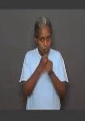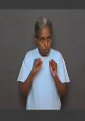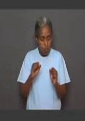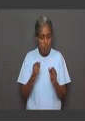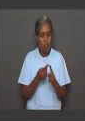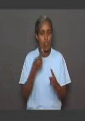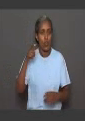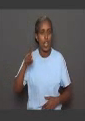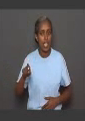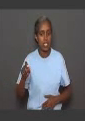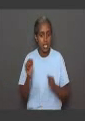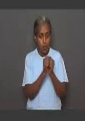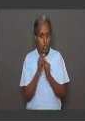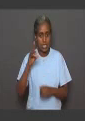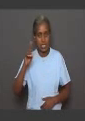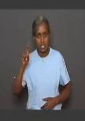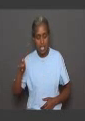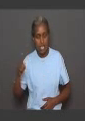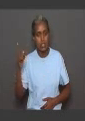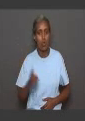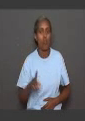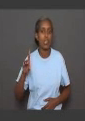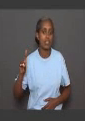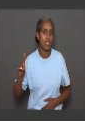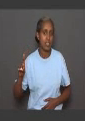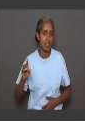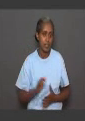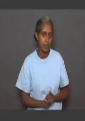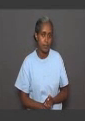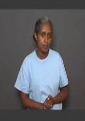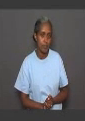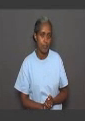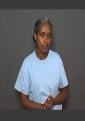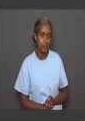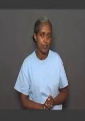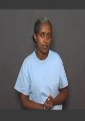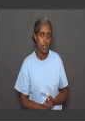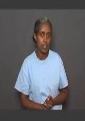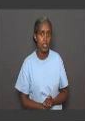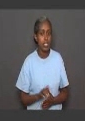We solve for x with dx over d.